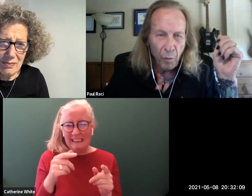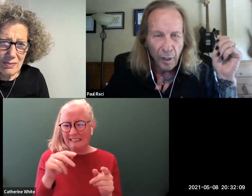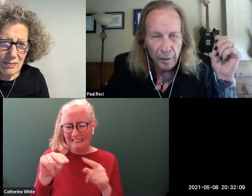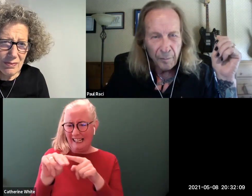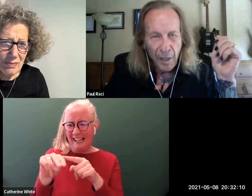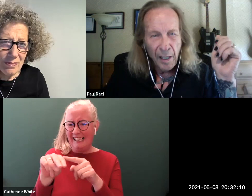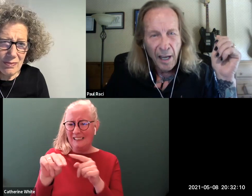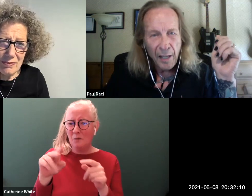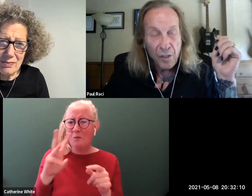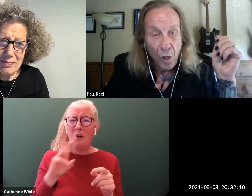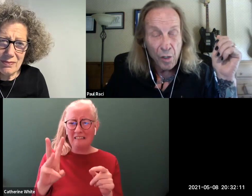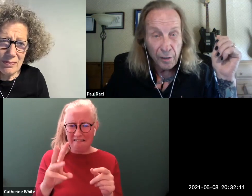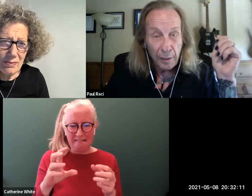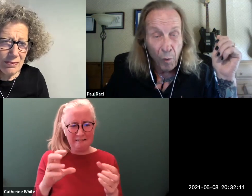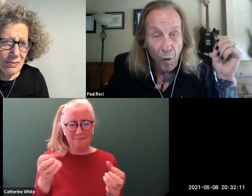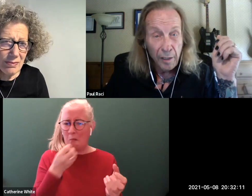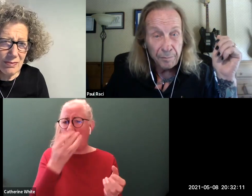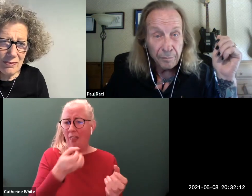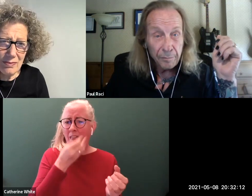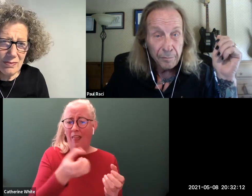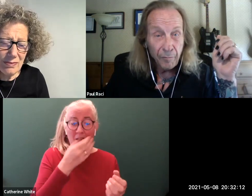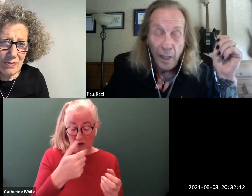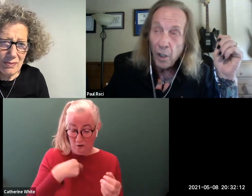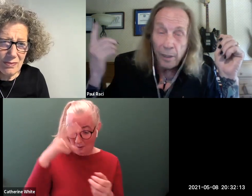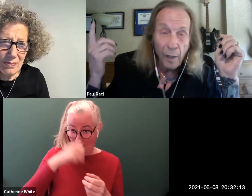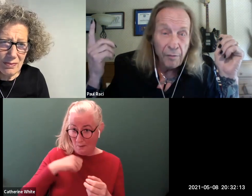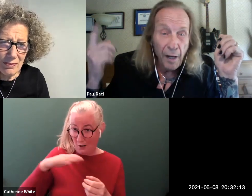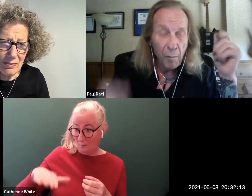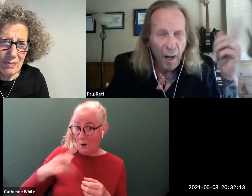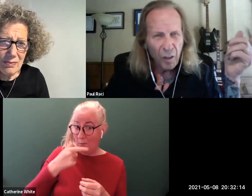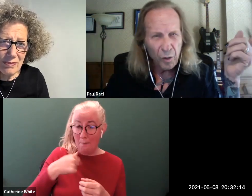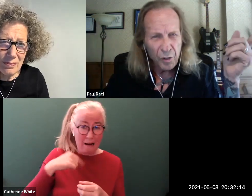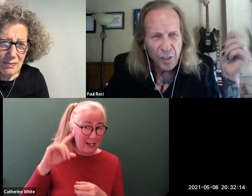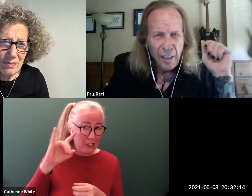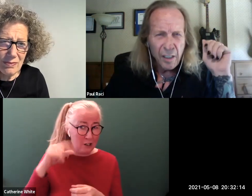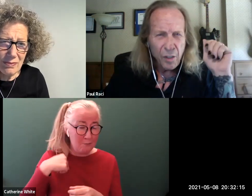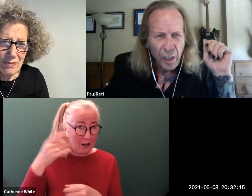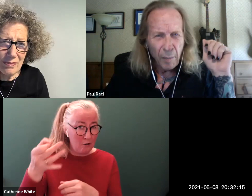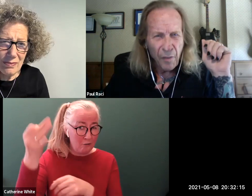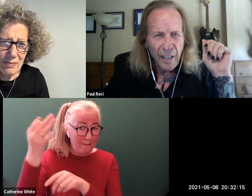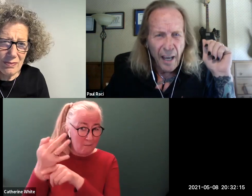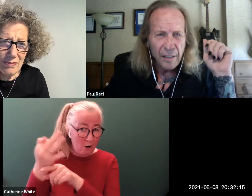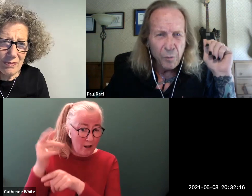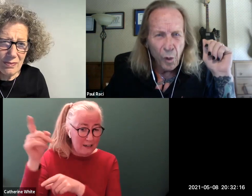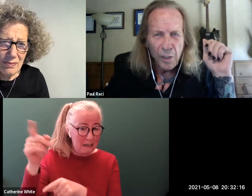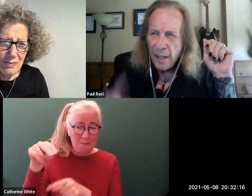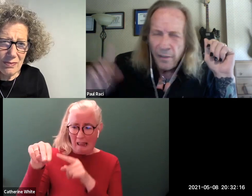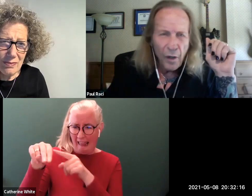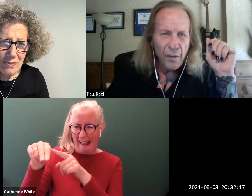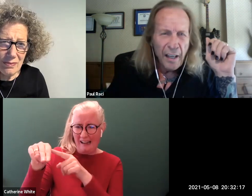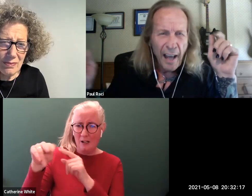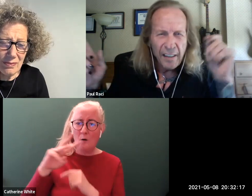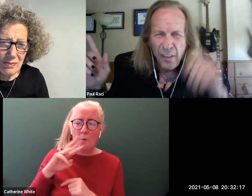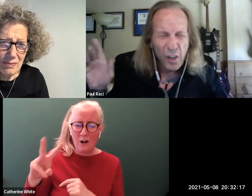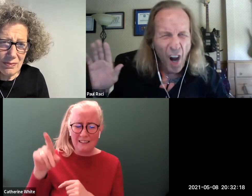drink water. And so as a little boy, I hear my grandfather, my uncles talking about the N word.